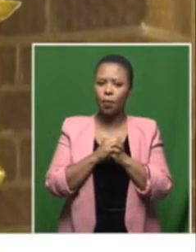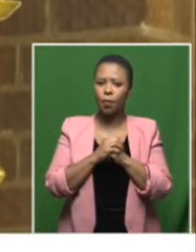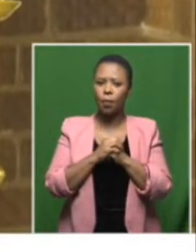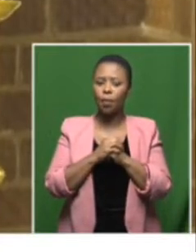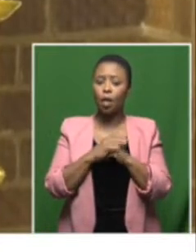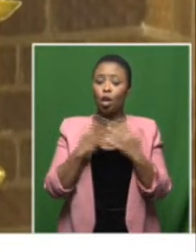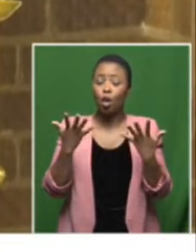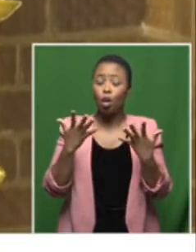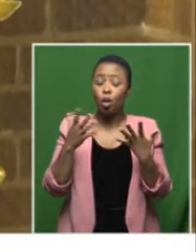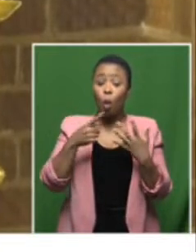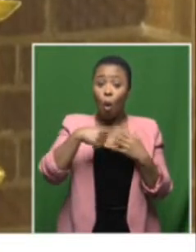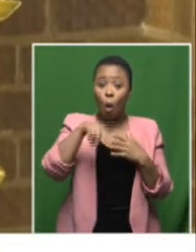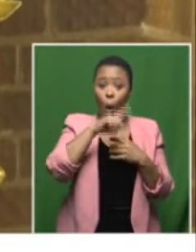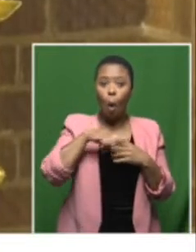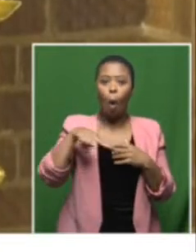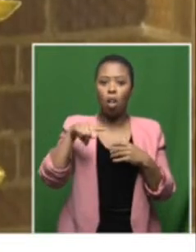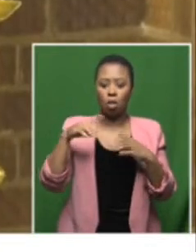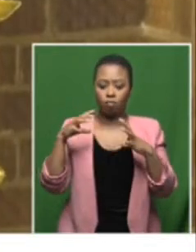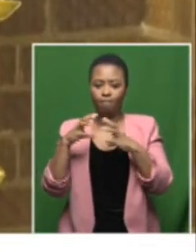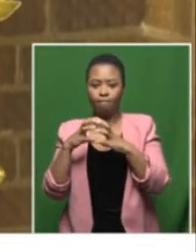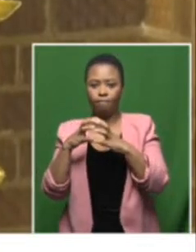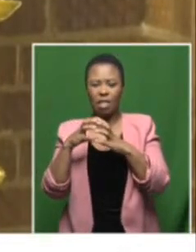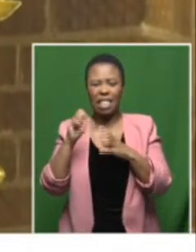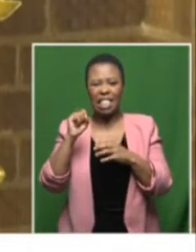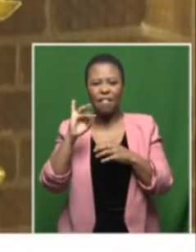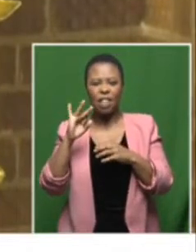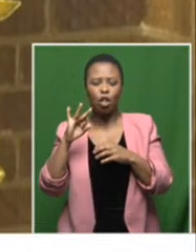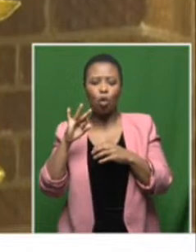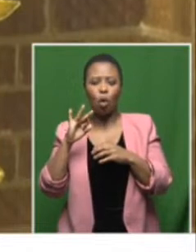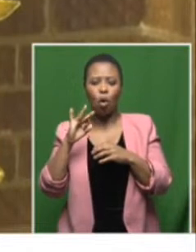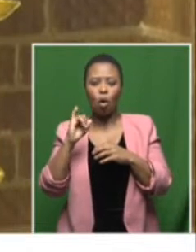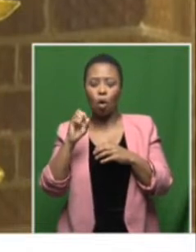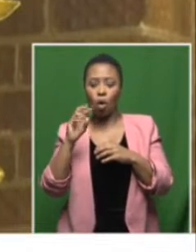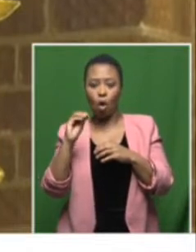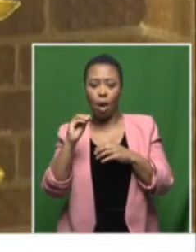even come close to share the place that Sfiso had in her heart.